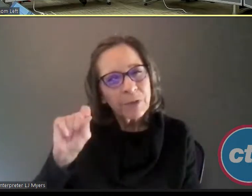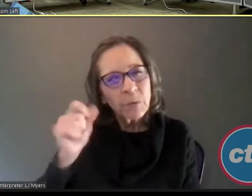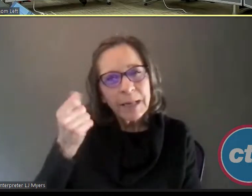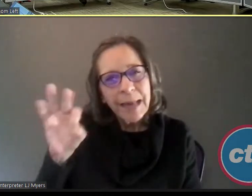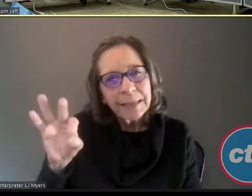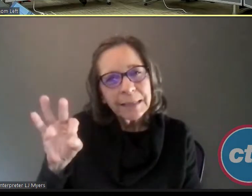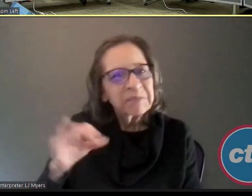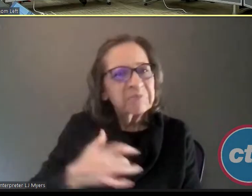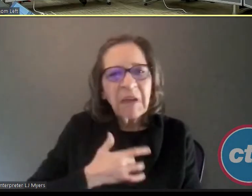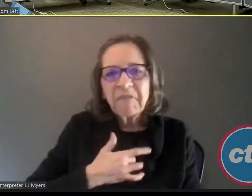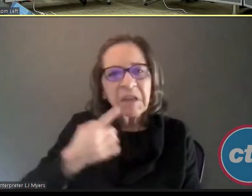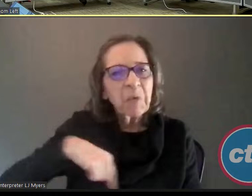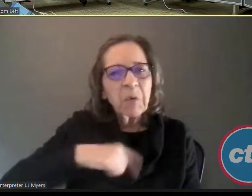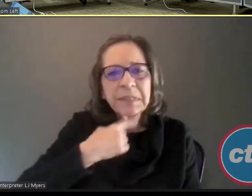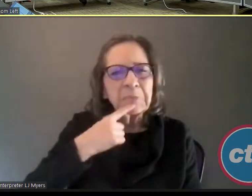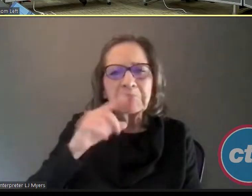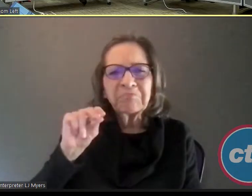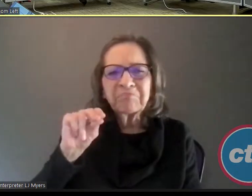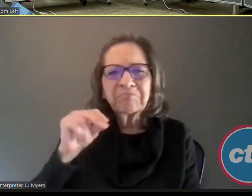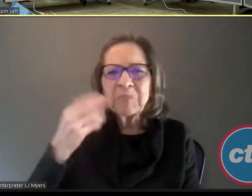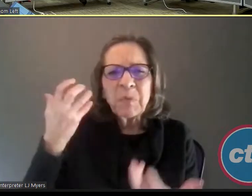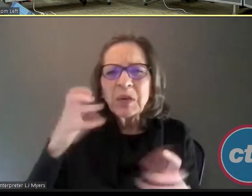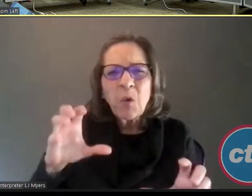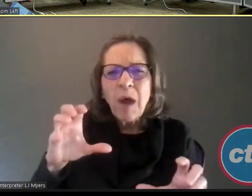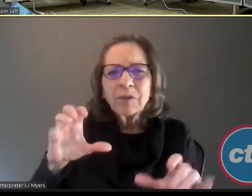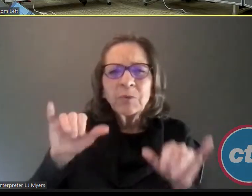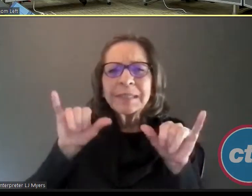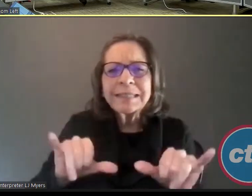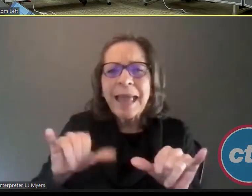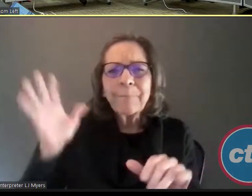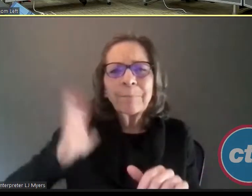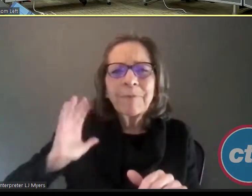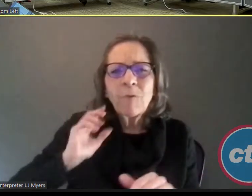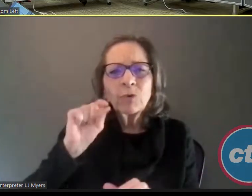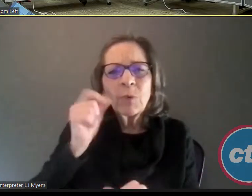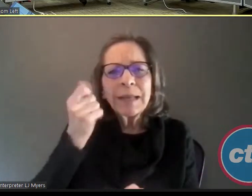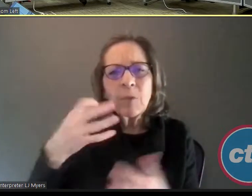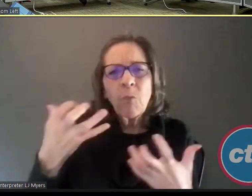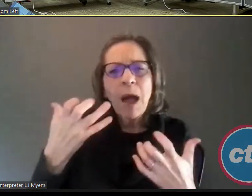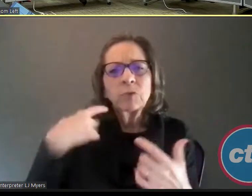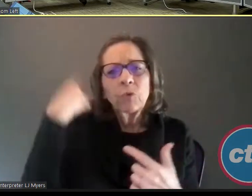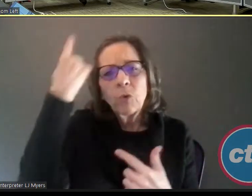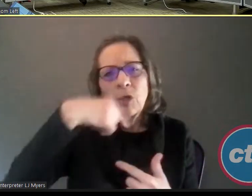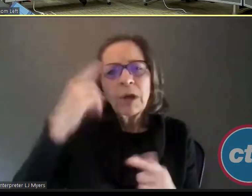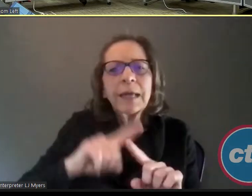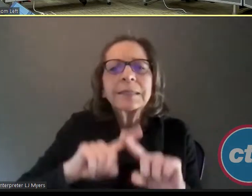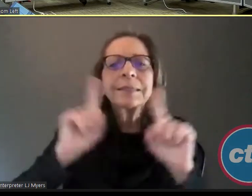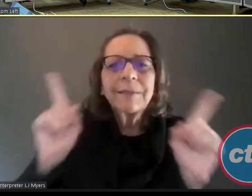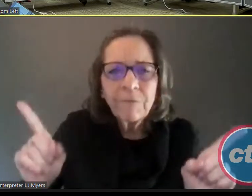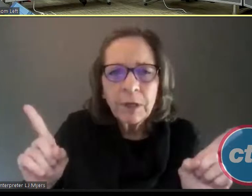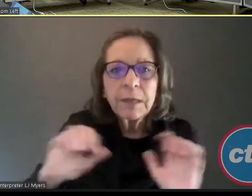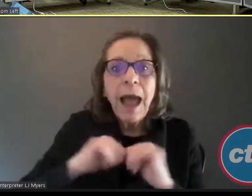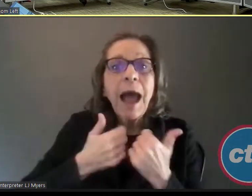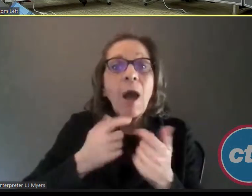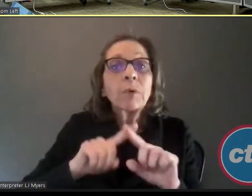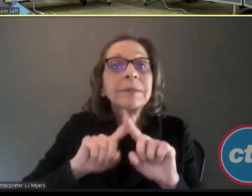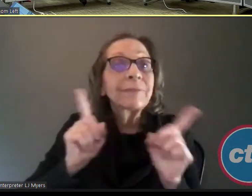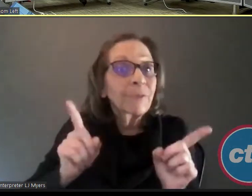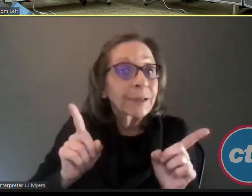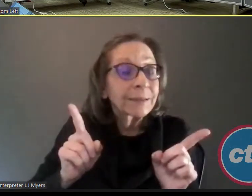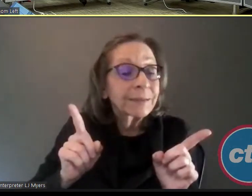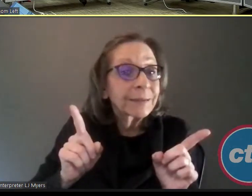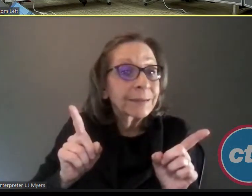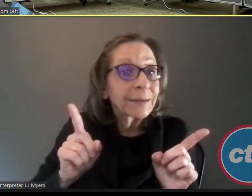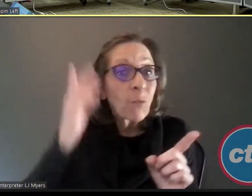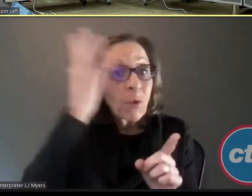saying is we don't necessarily want to look like we looked in 2019. We want to look different. And how different that difference will be is